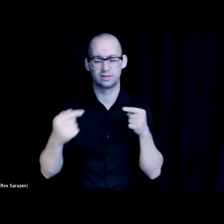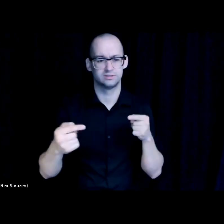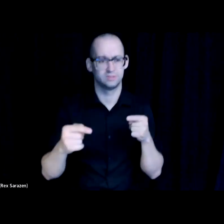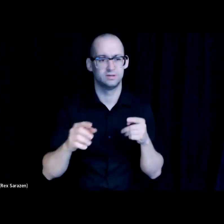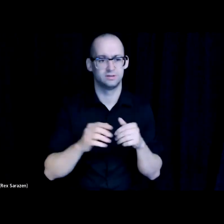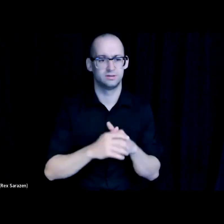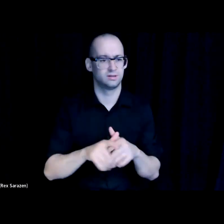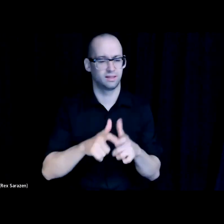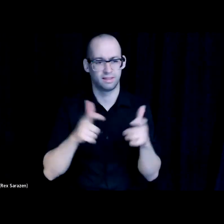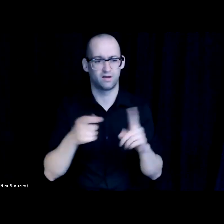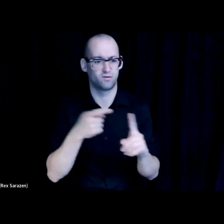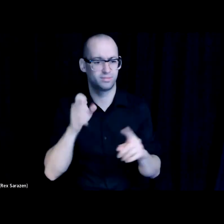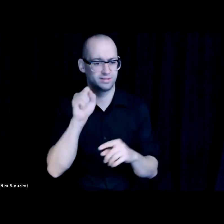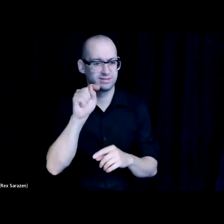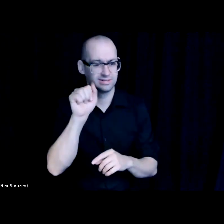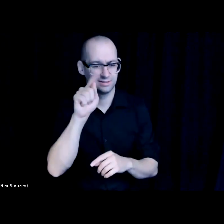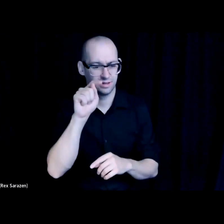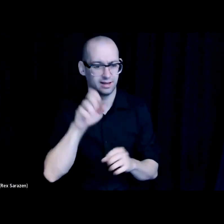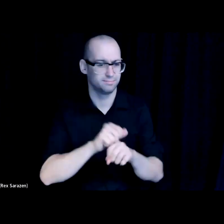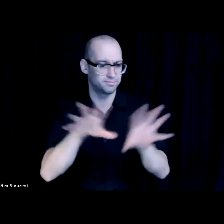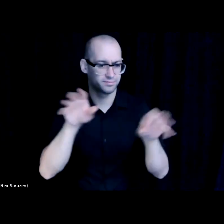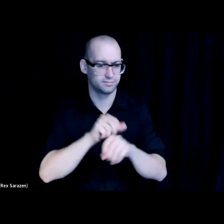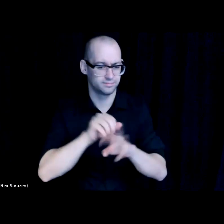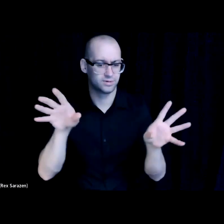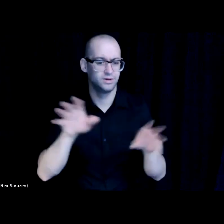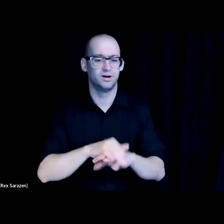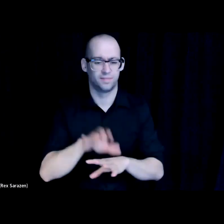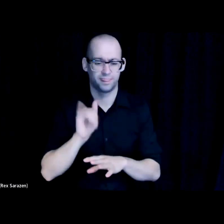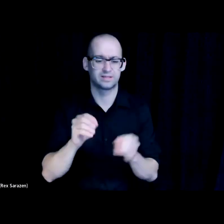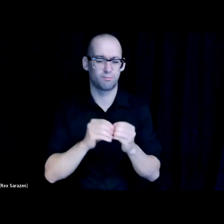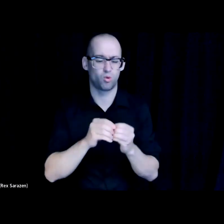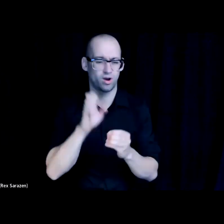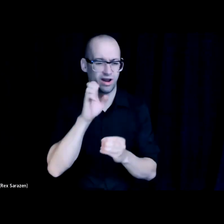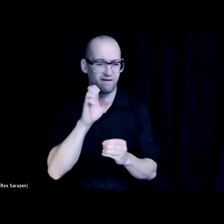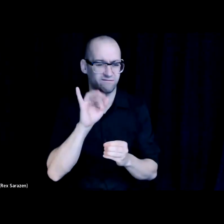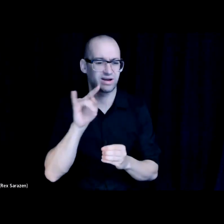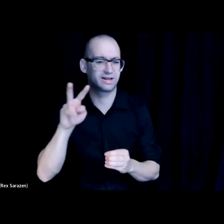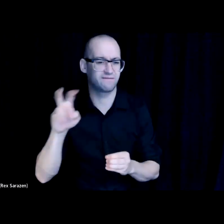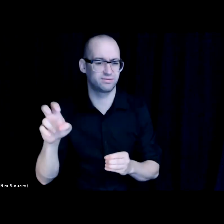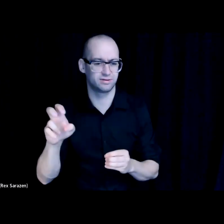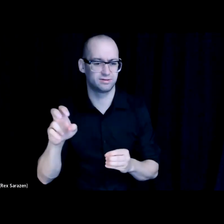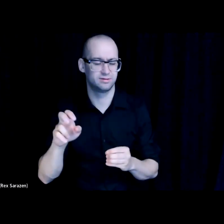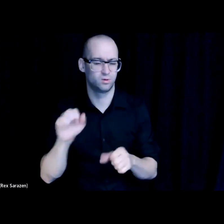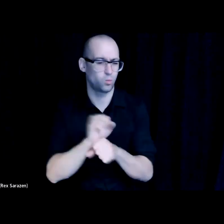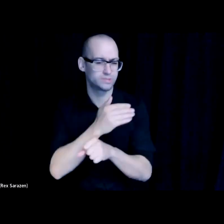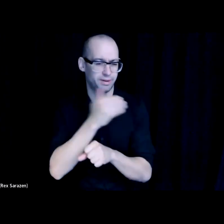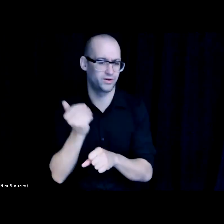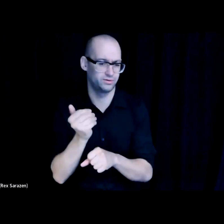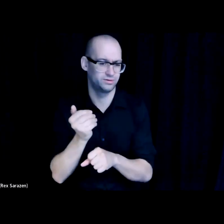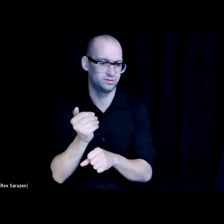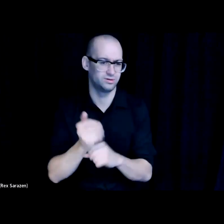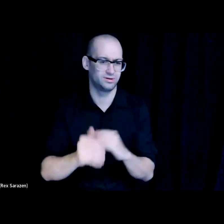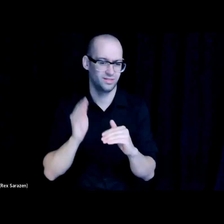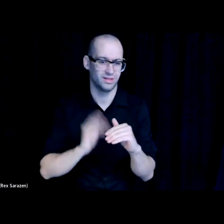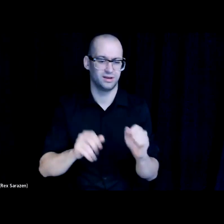state is definitely more effective and getting a lot more clicks and responses. So, and it has been proven to be an